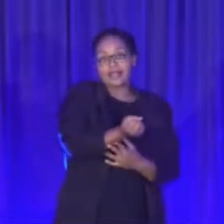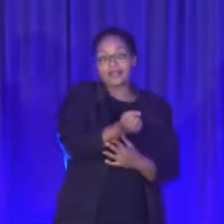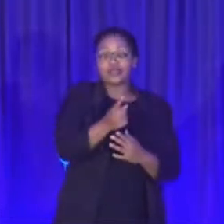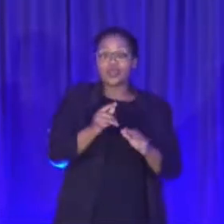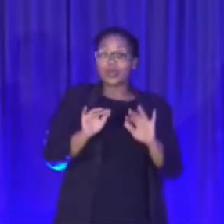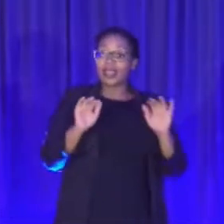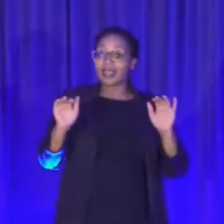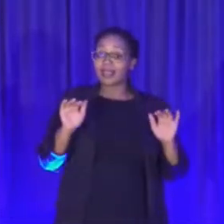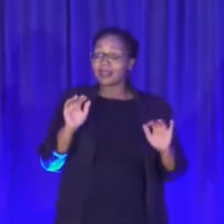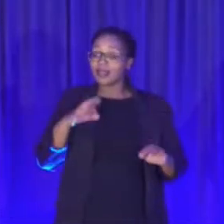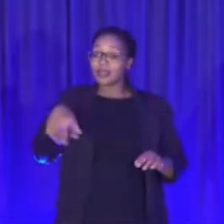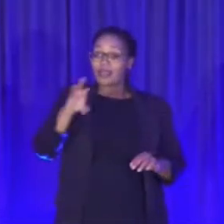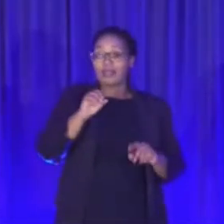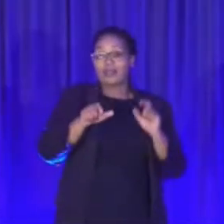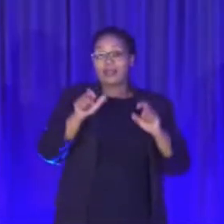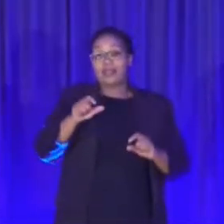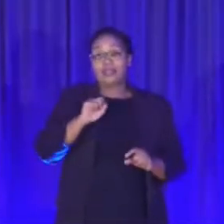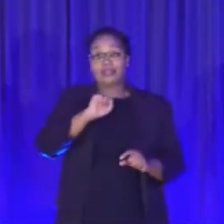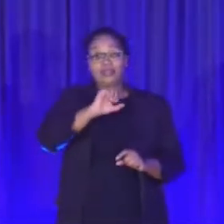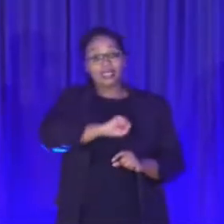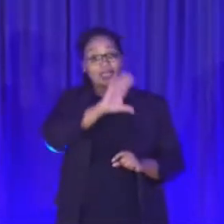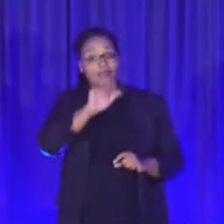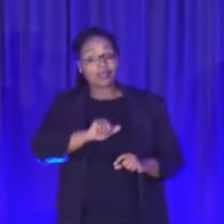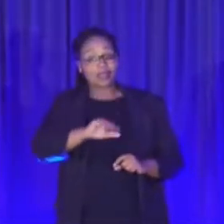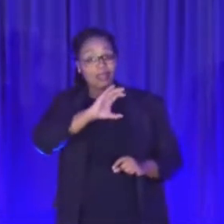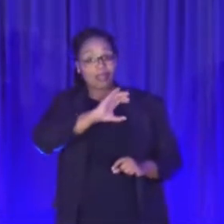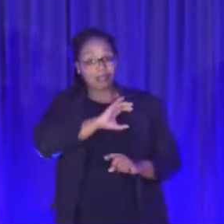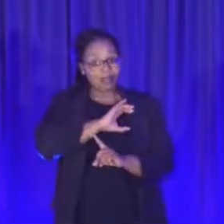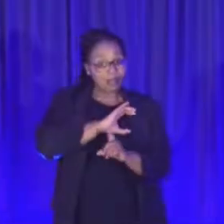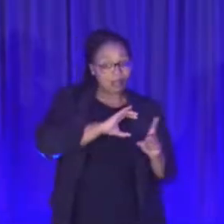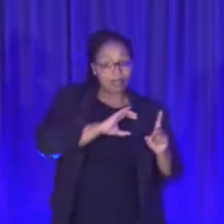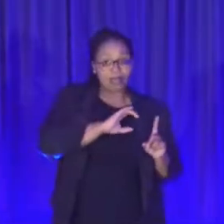register, participate, and vote.